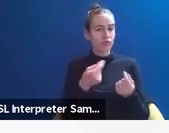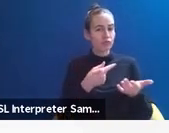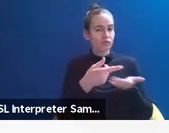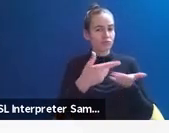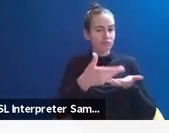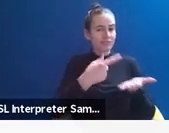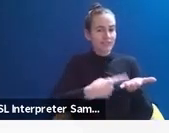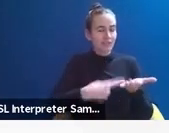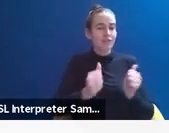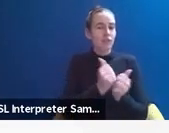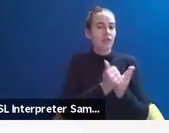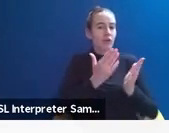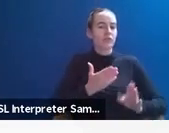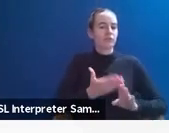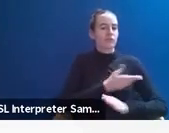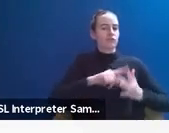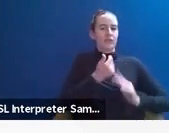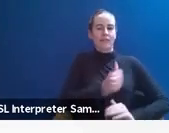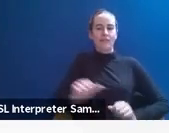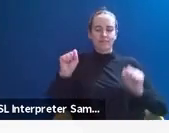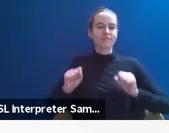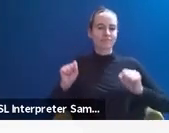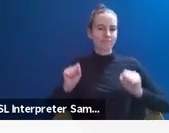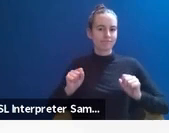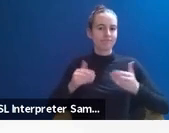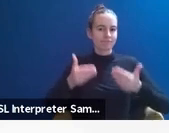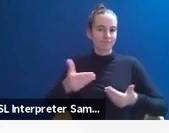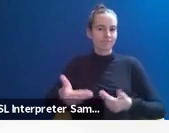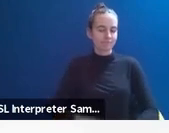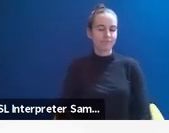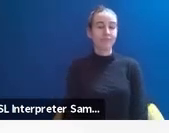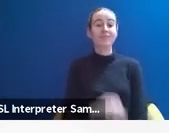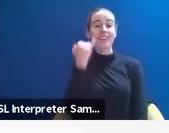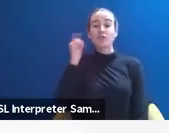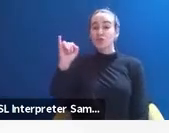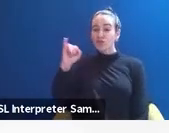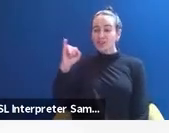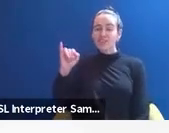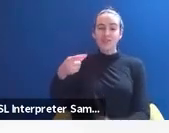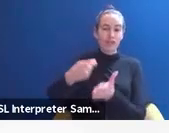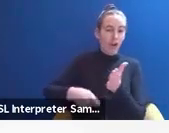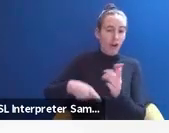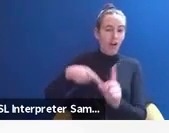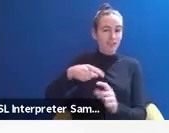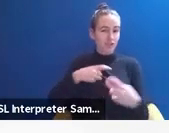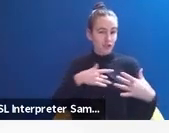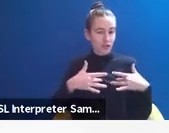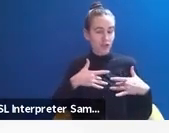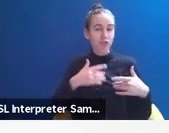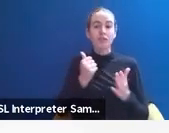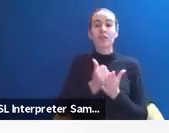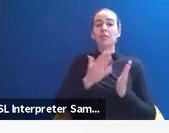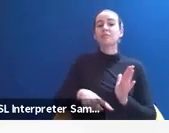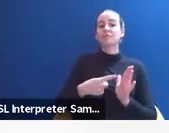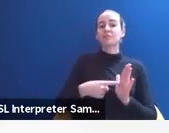any exercise regimen. And of course, if insurance or cost are a concern, sometimes therapists provide free